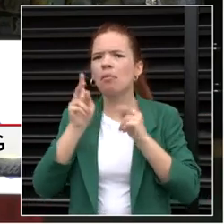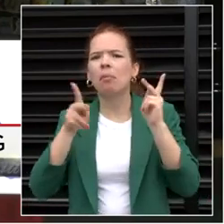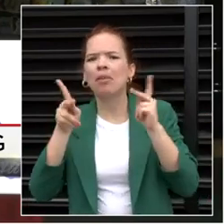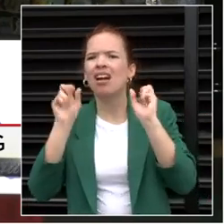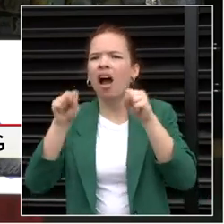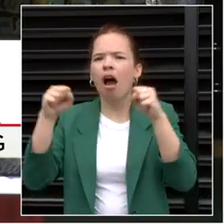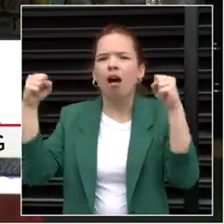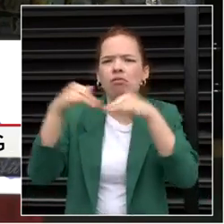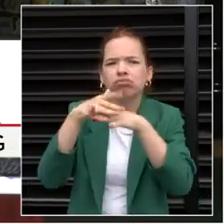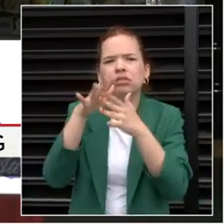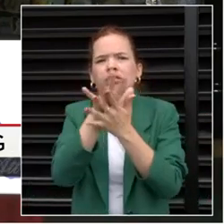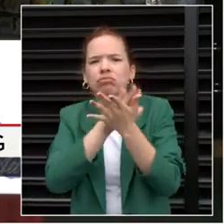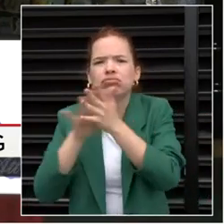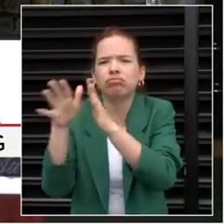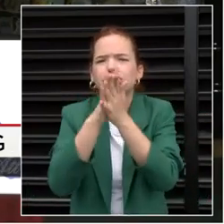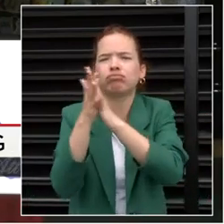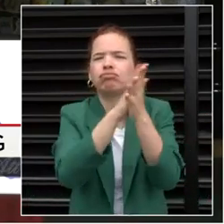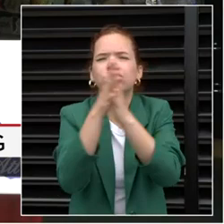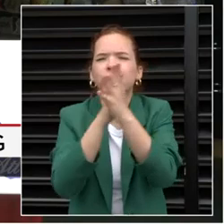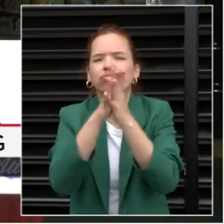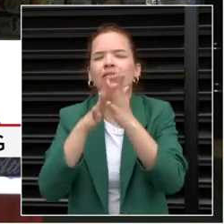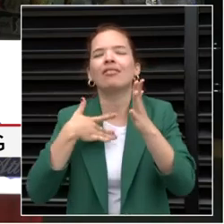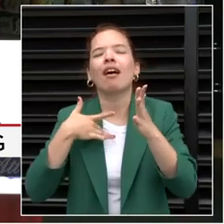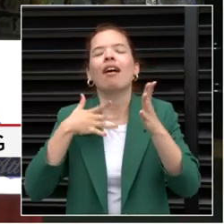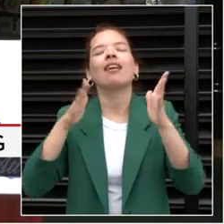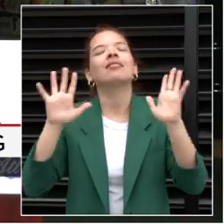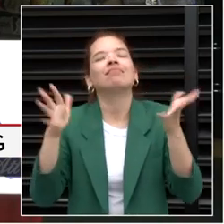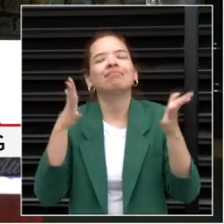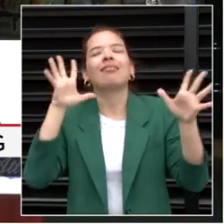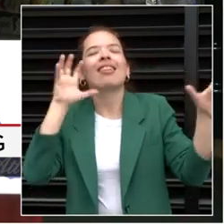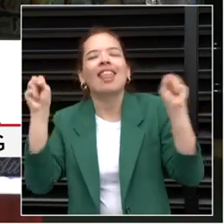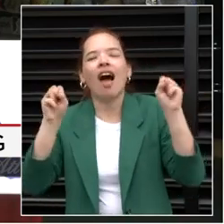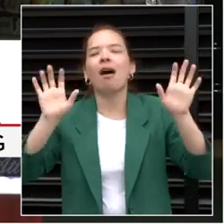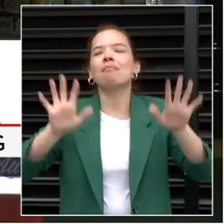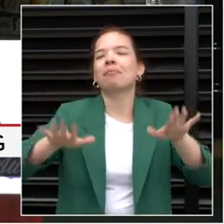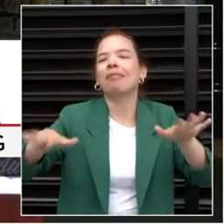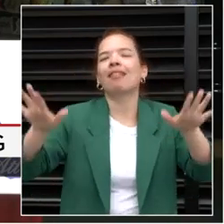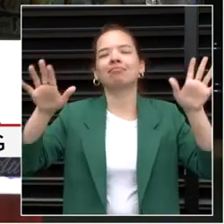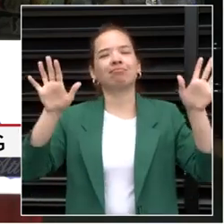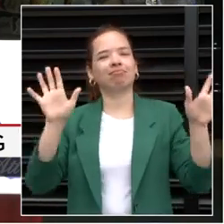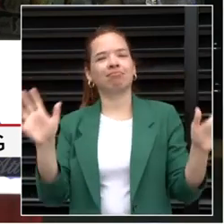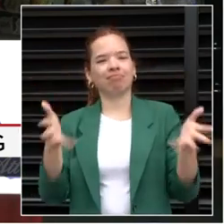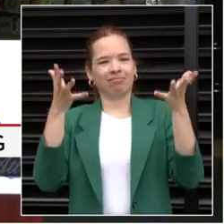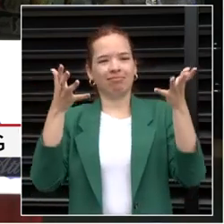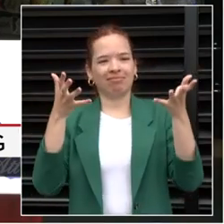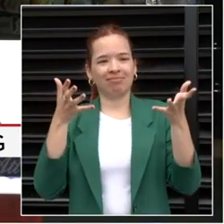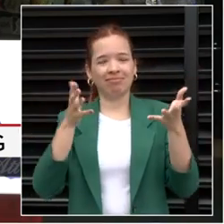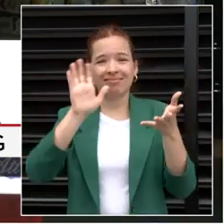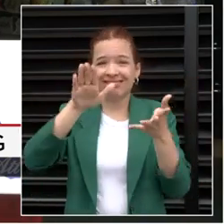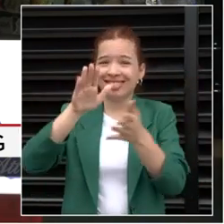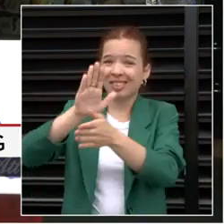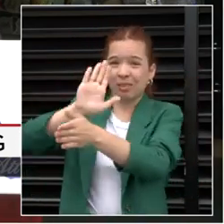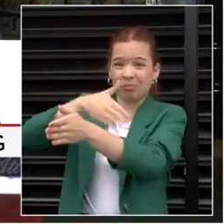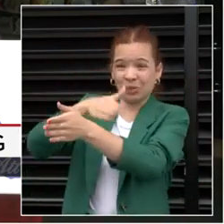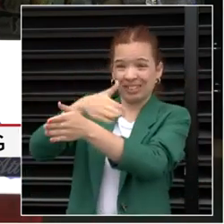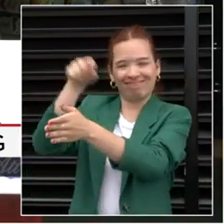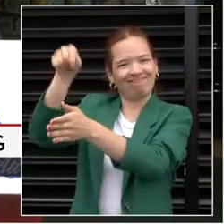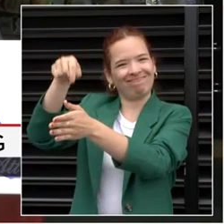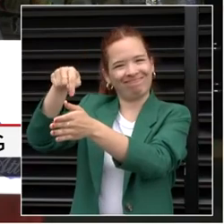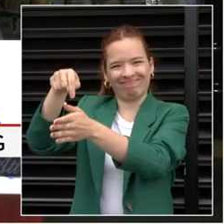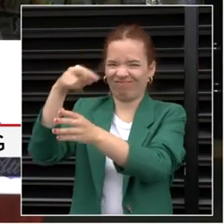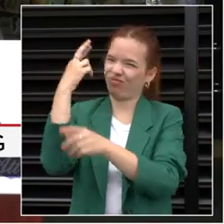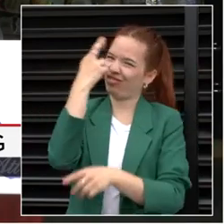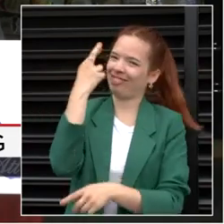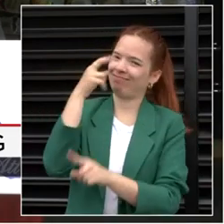The music is the flint and the momentum for such a ritual. But really, it's the fans who are